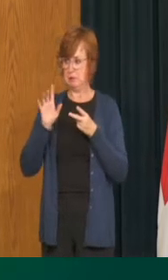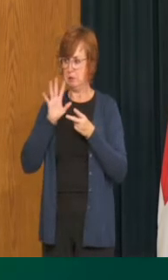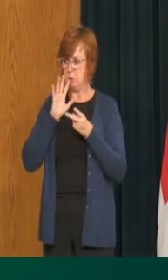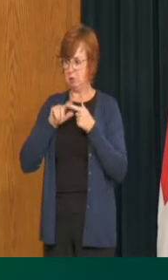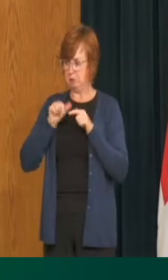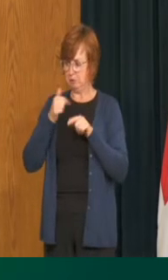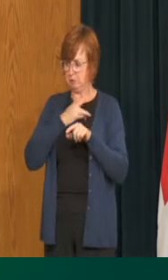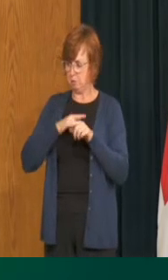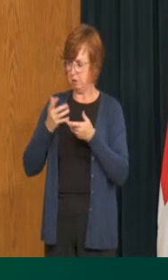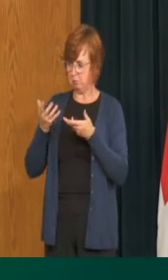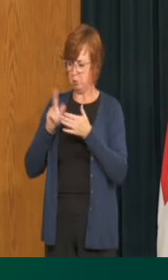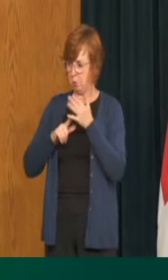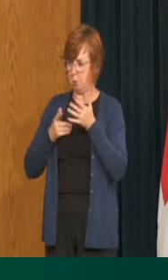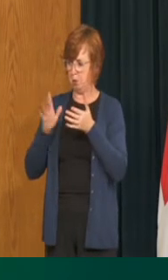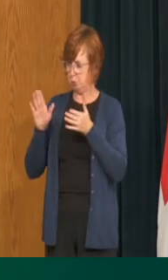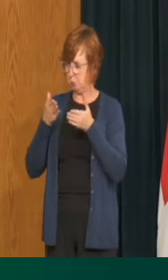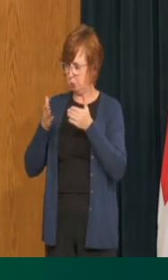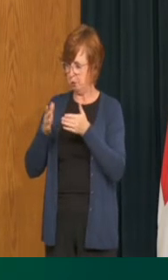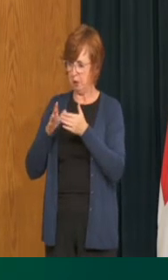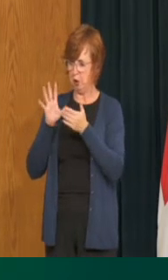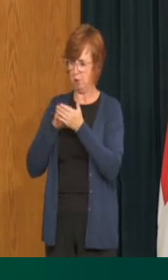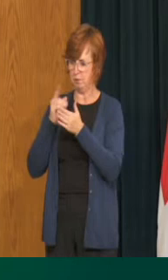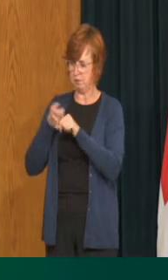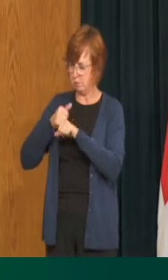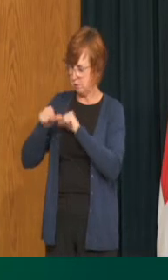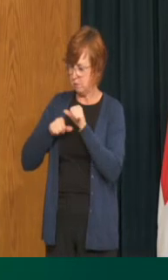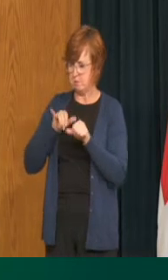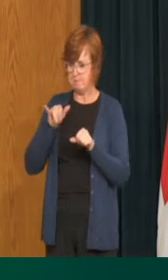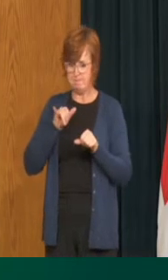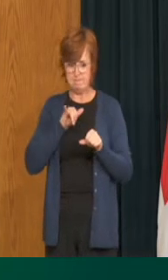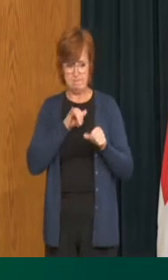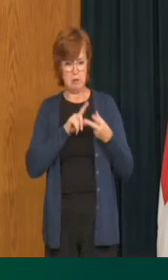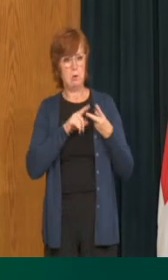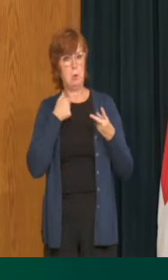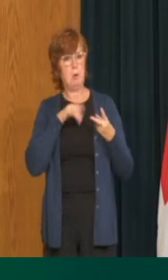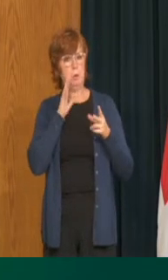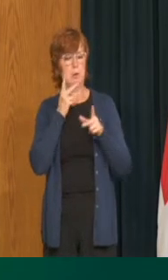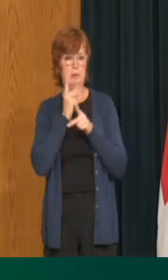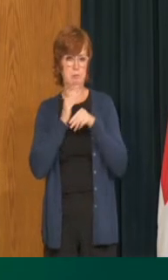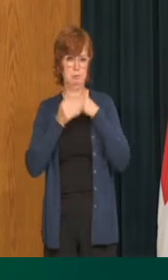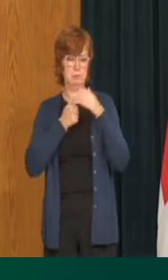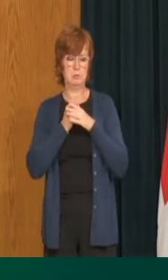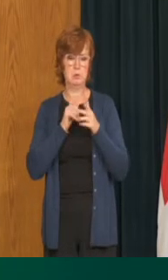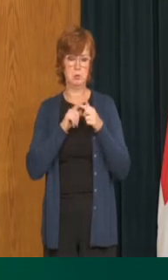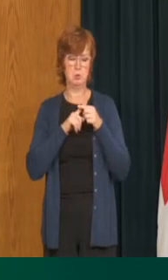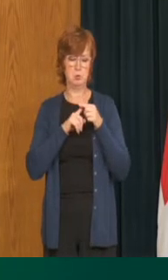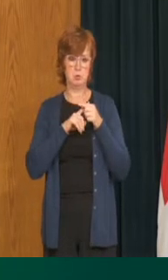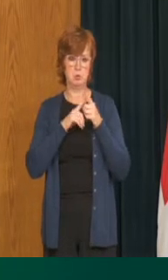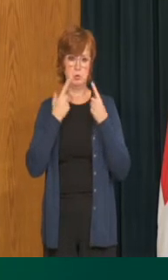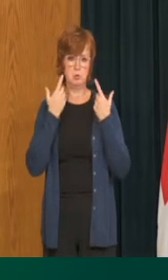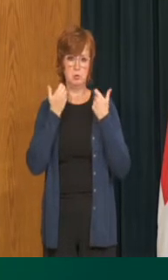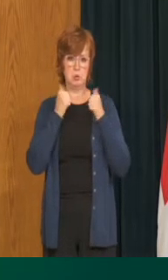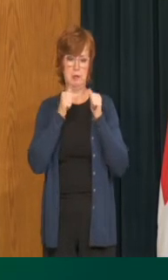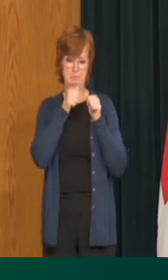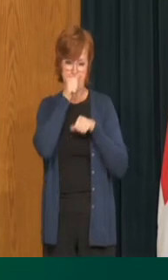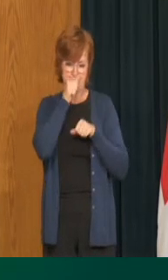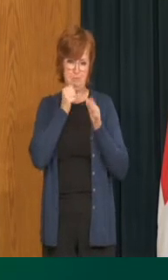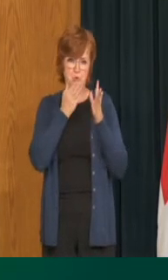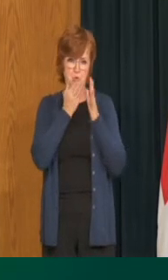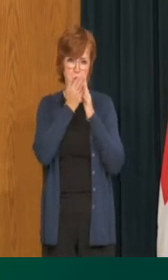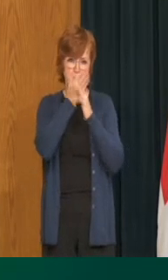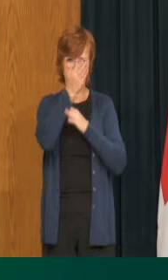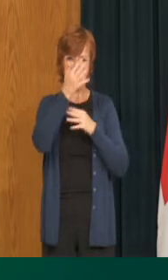will continue to do all of that as we wage what is ultimately a real battle across this nation, the